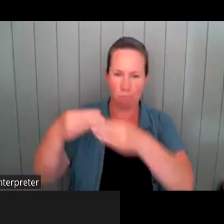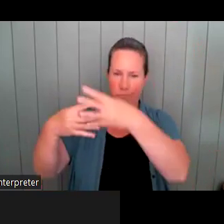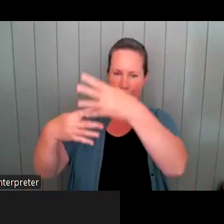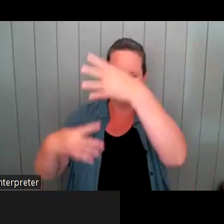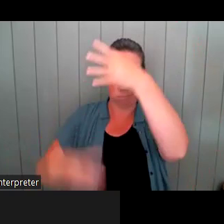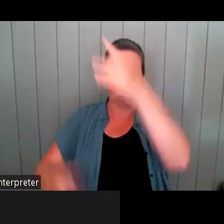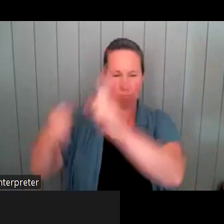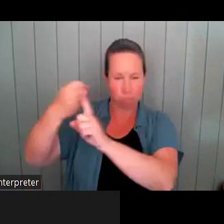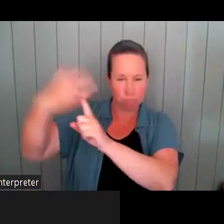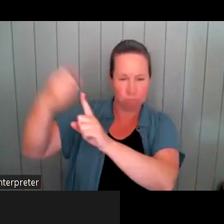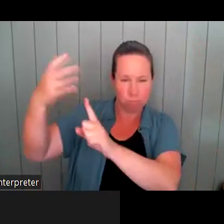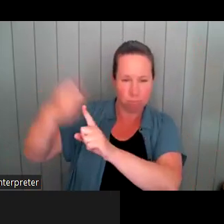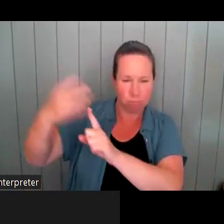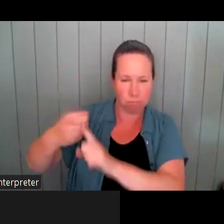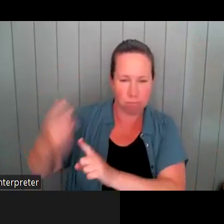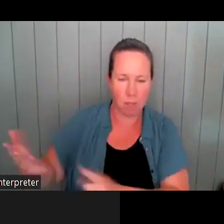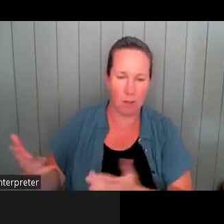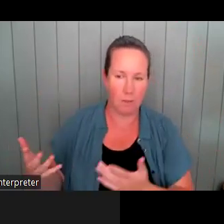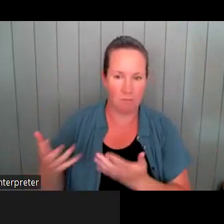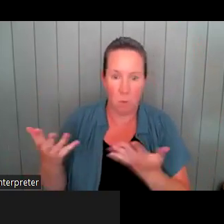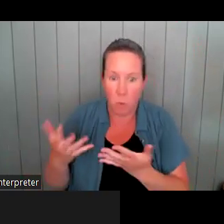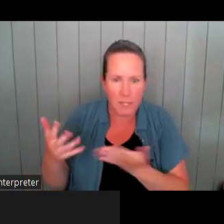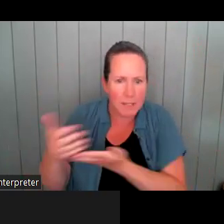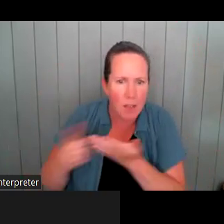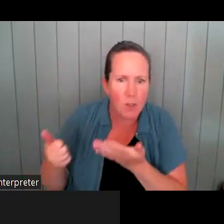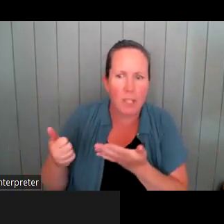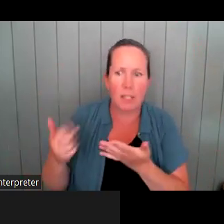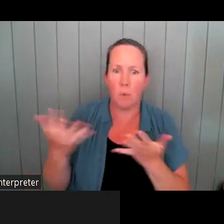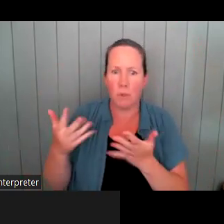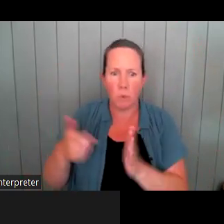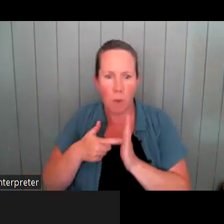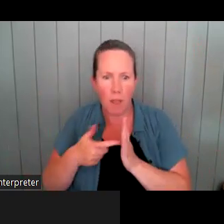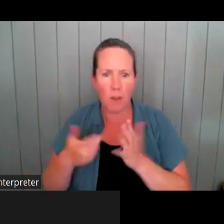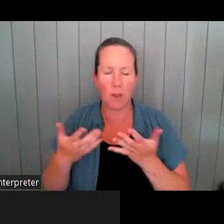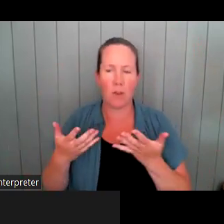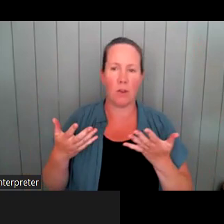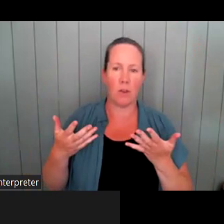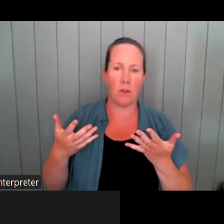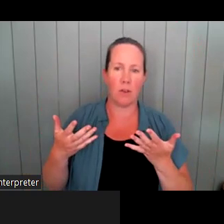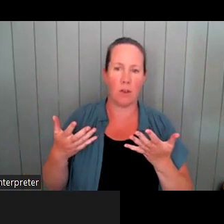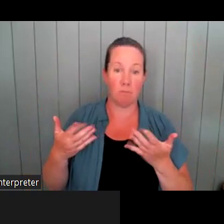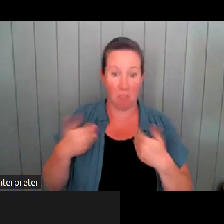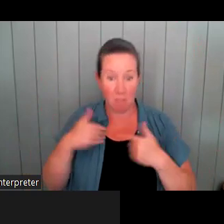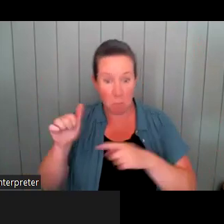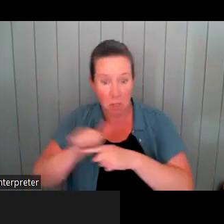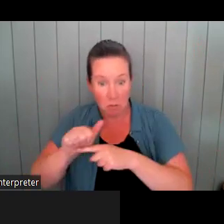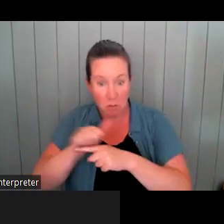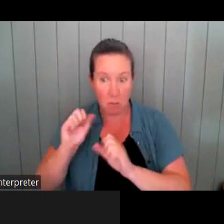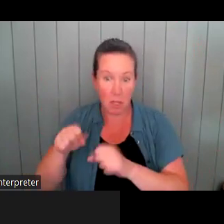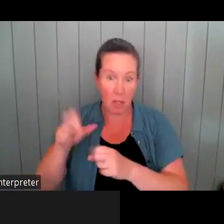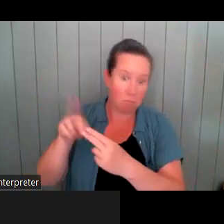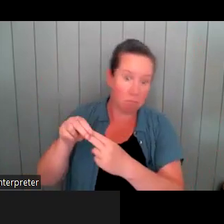where, you know, kind of what the salary is, what kind of do I, you know, are there apprenticeships I can do? What kind